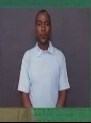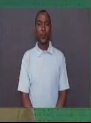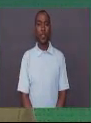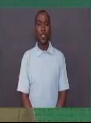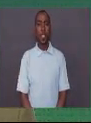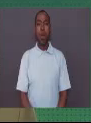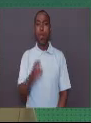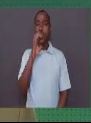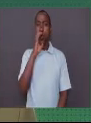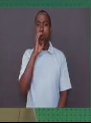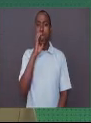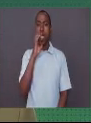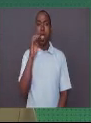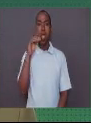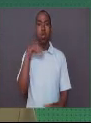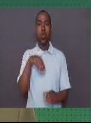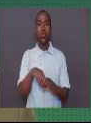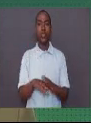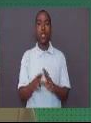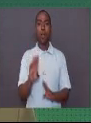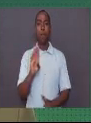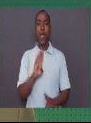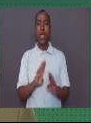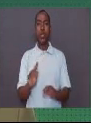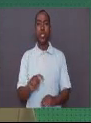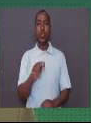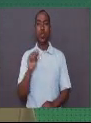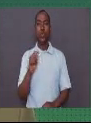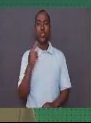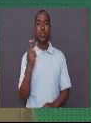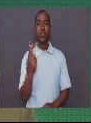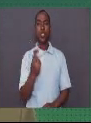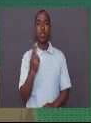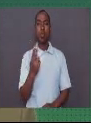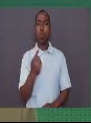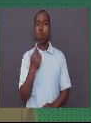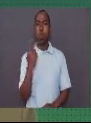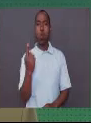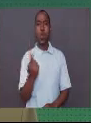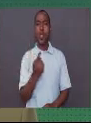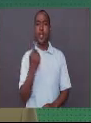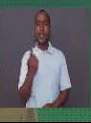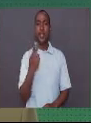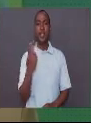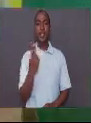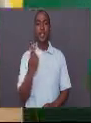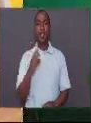In Ethiopia, biotechnology is used in our everyday lives.